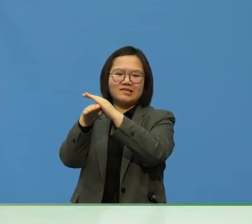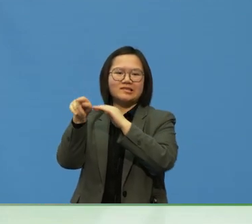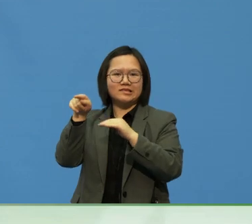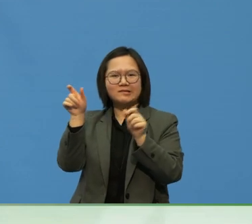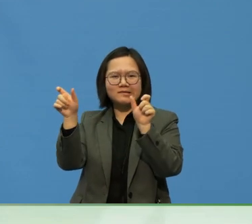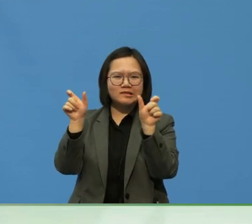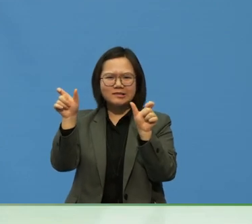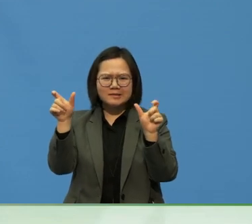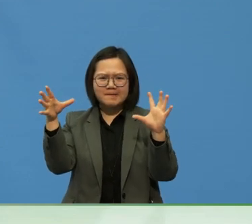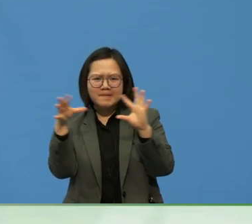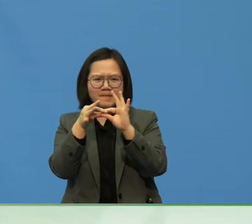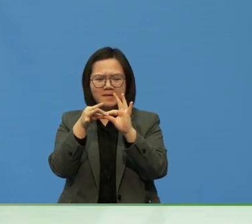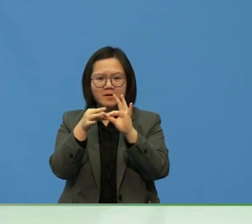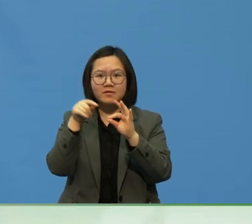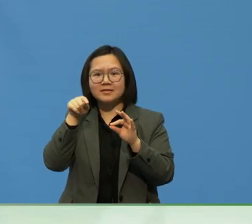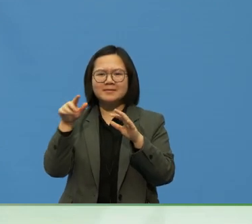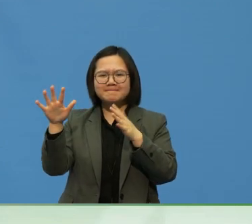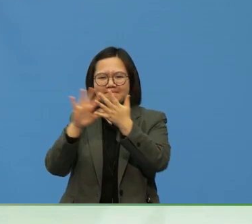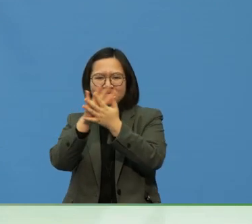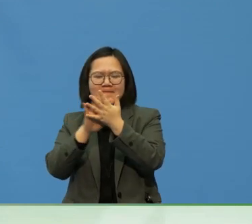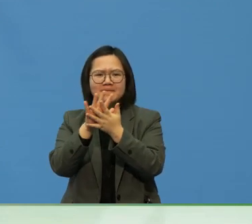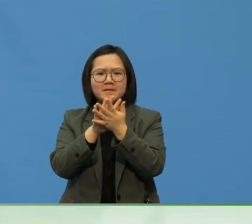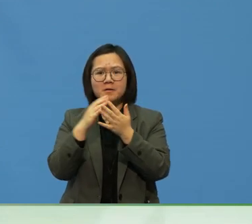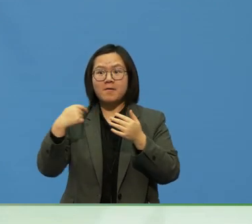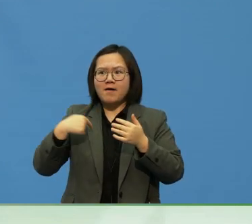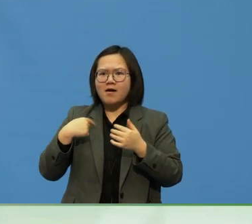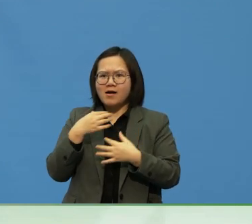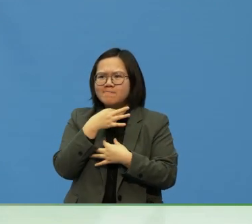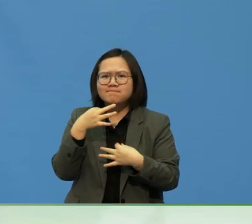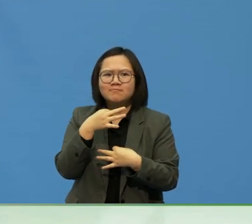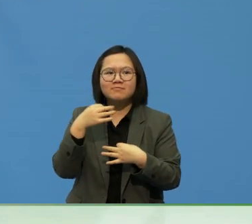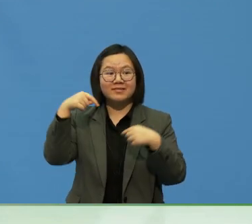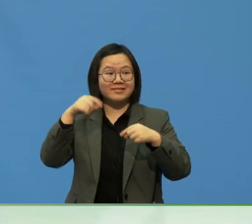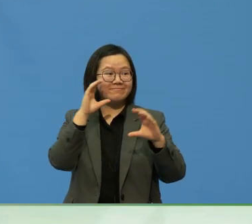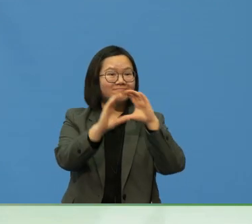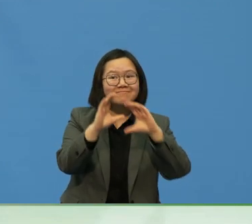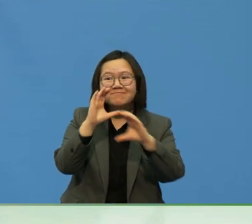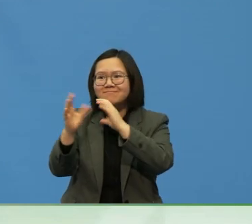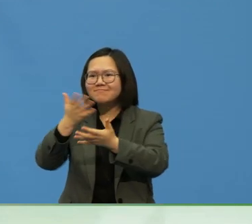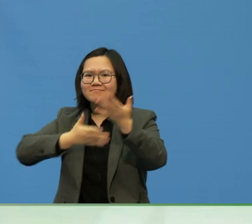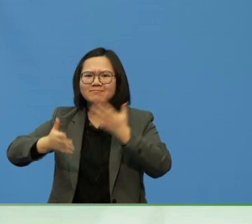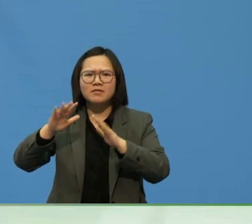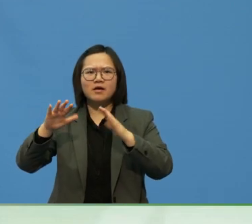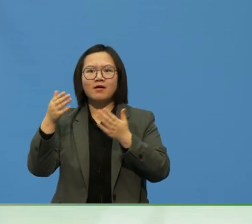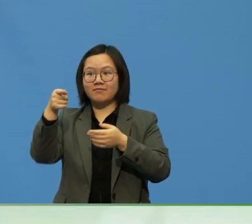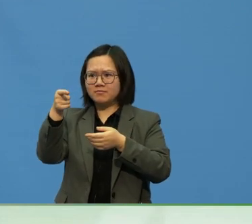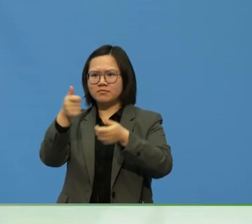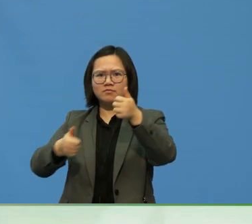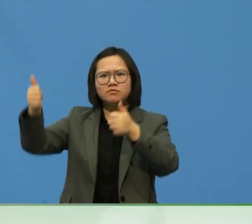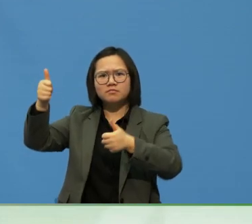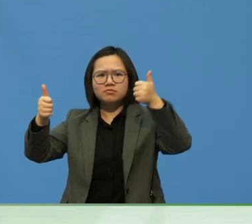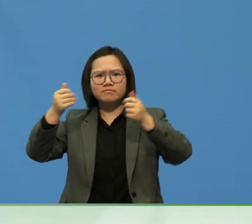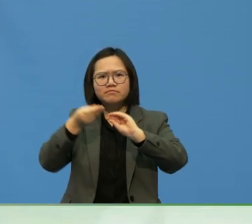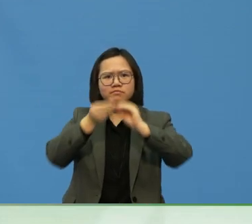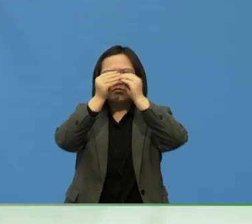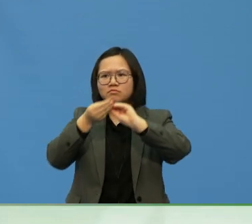terms of communication. And the people I would be interested in looking at in our conversation today are the regulators, the Equality and Human Rights Commissions